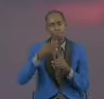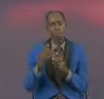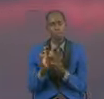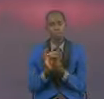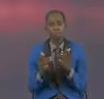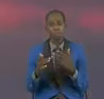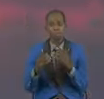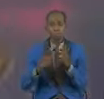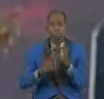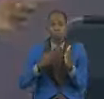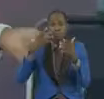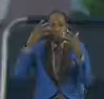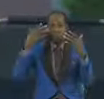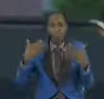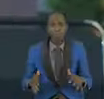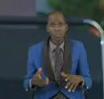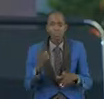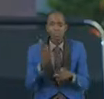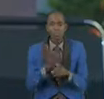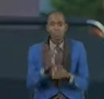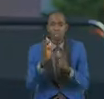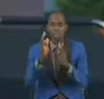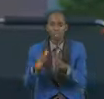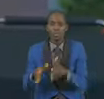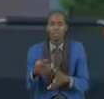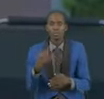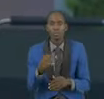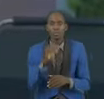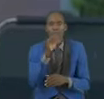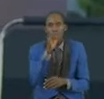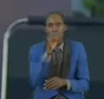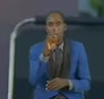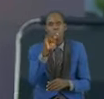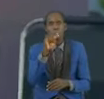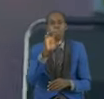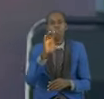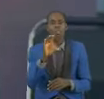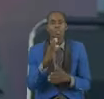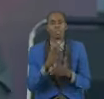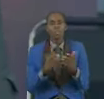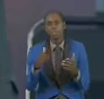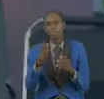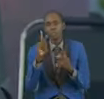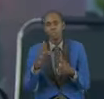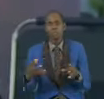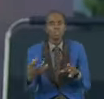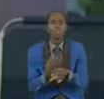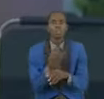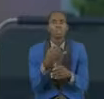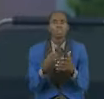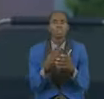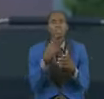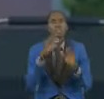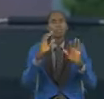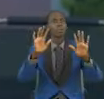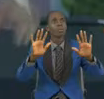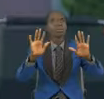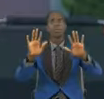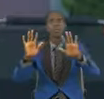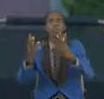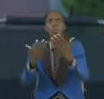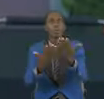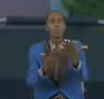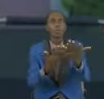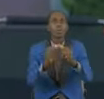just dropped the microphone. Then somebody came and took that microphone. He said, wait, everybody.